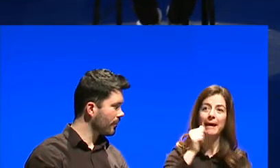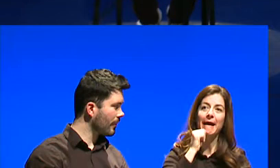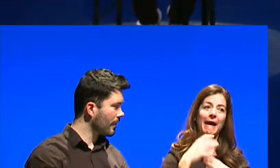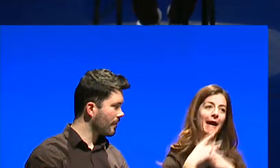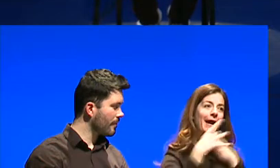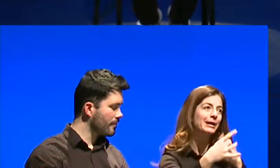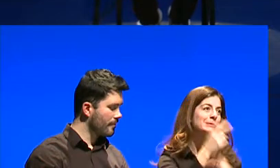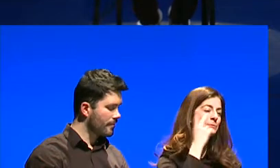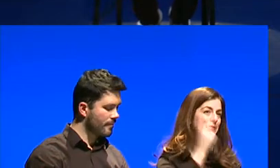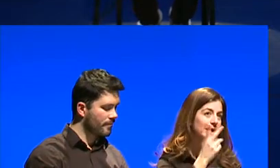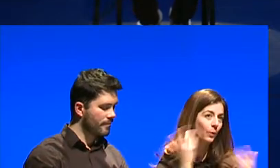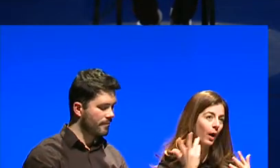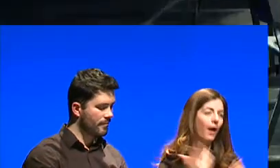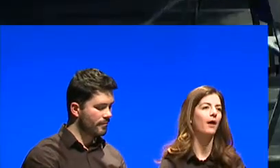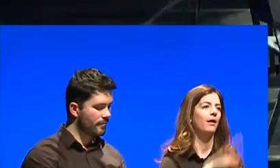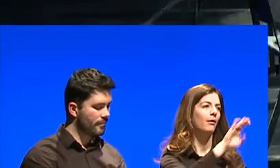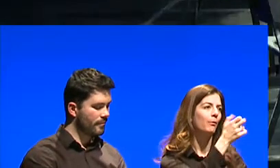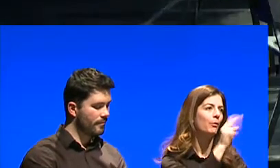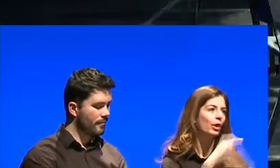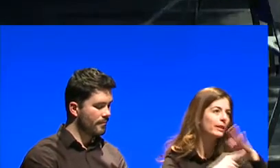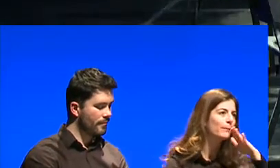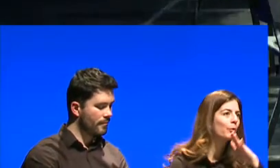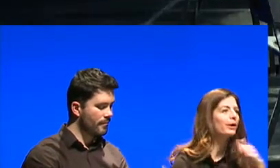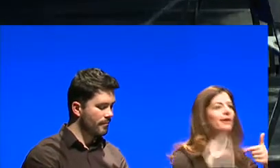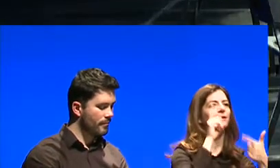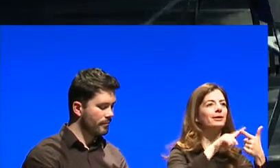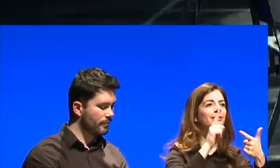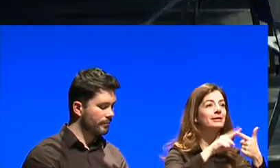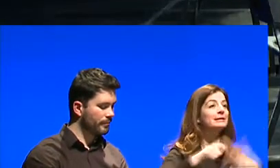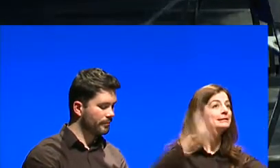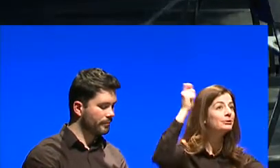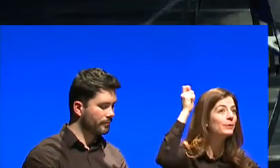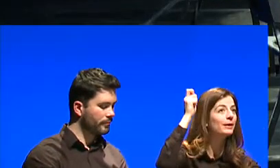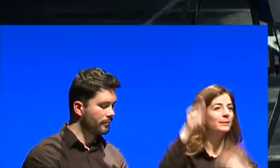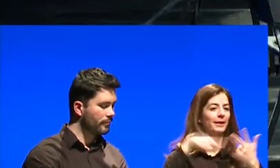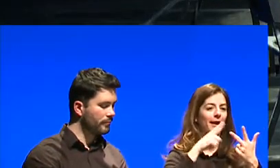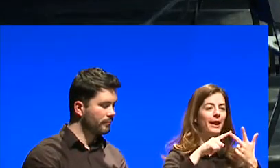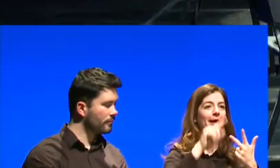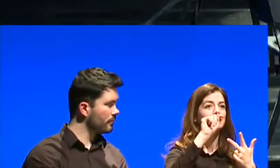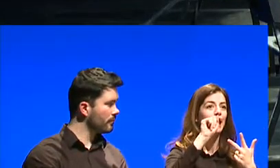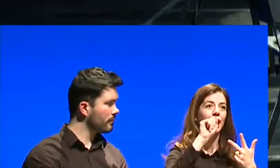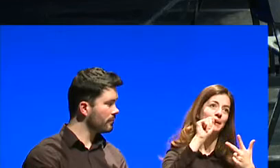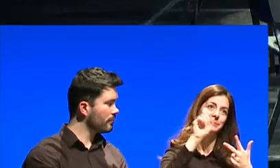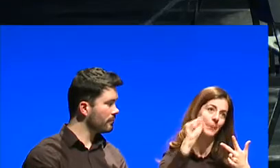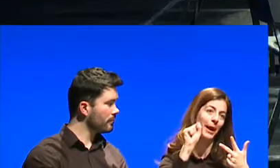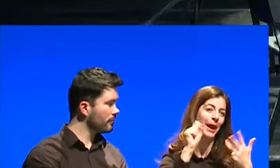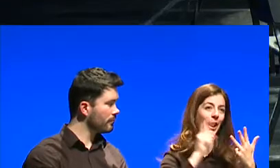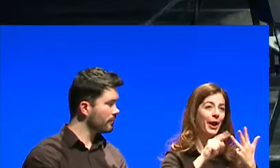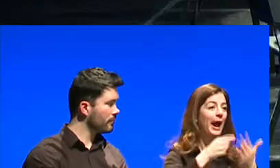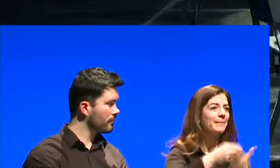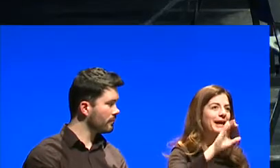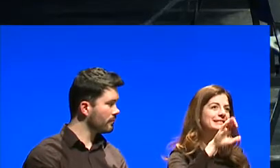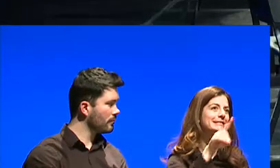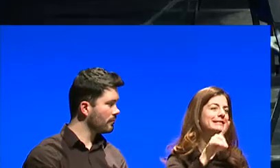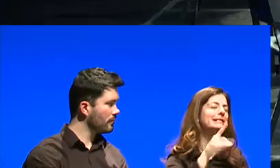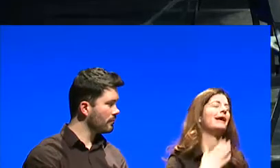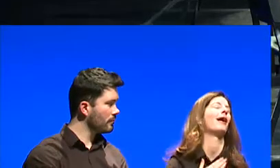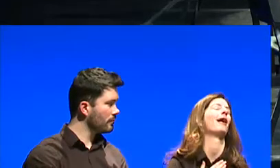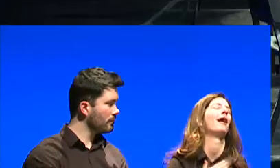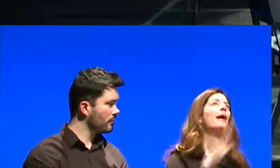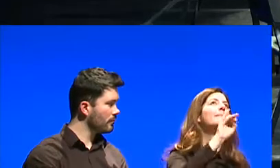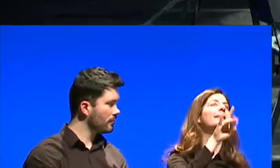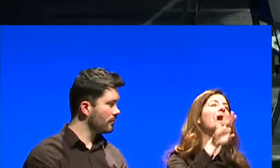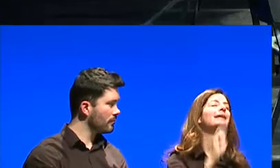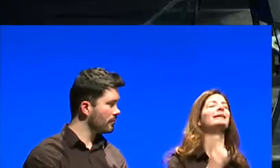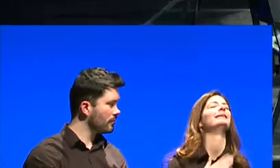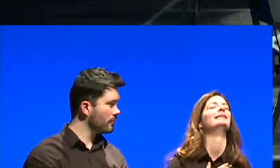the Brooklyn Bridge, the Statue of Liberty, Times Square. At the Virgin Record Store, I buy a CD. Blondie. I love New York.